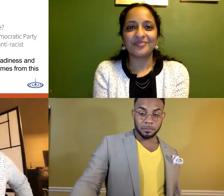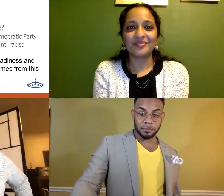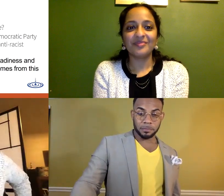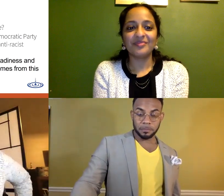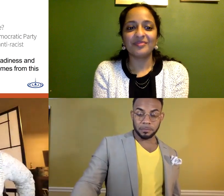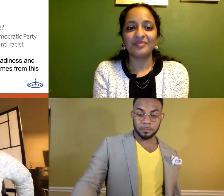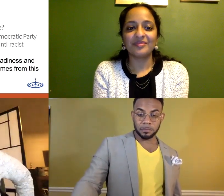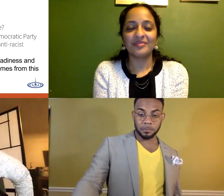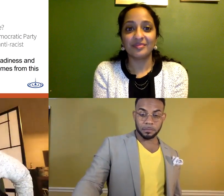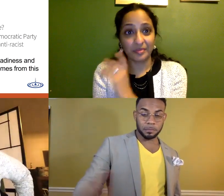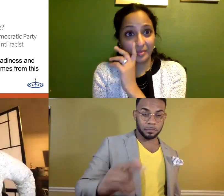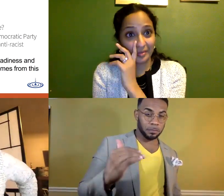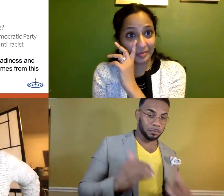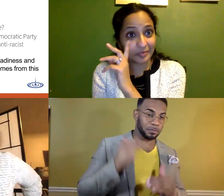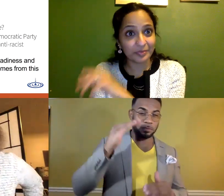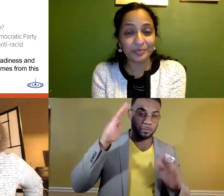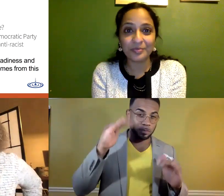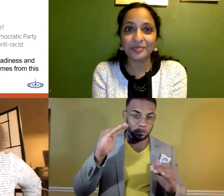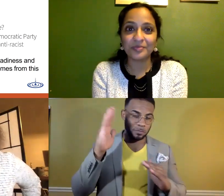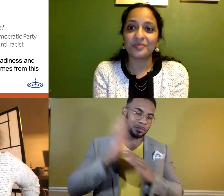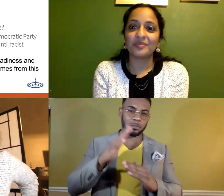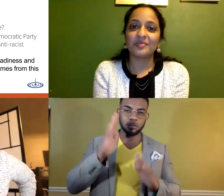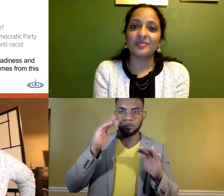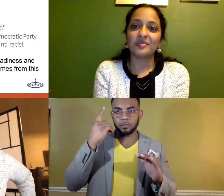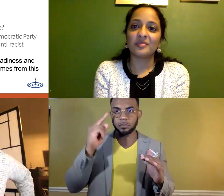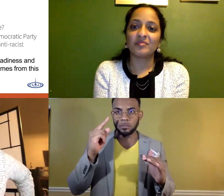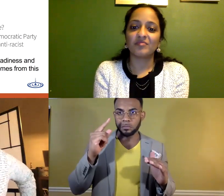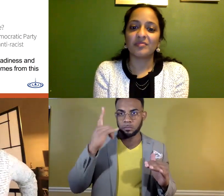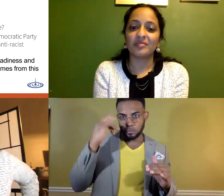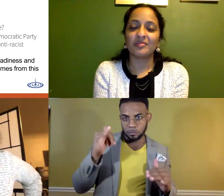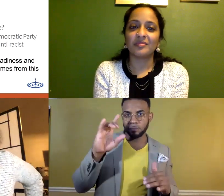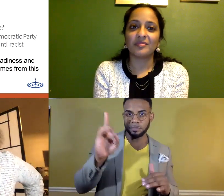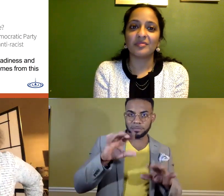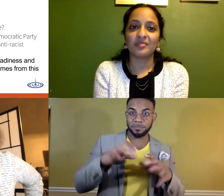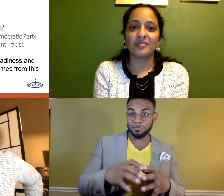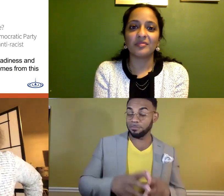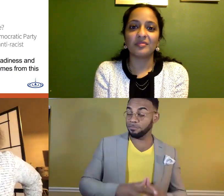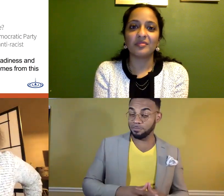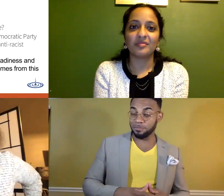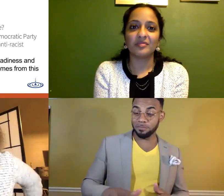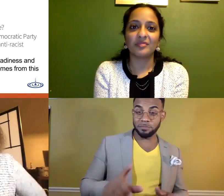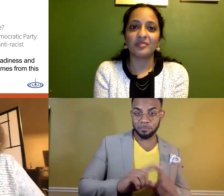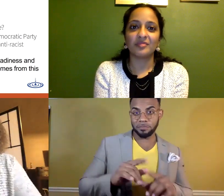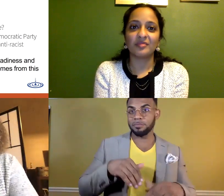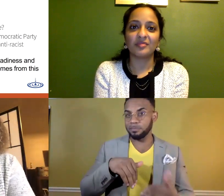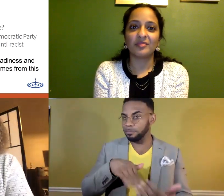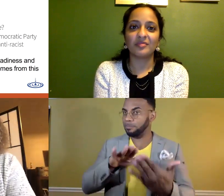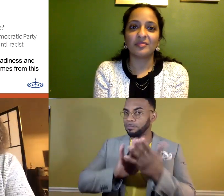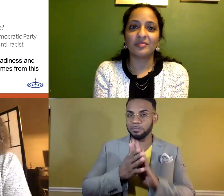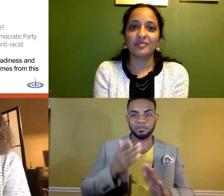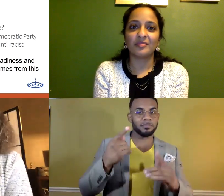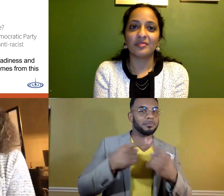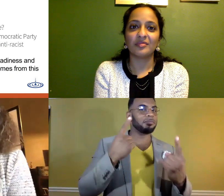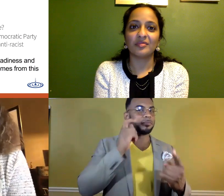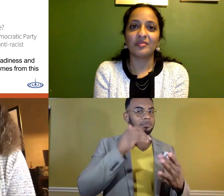What are your greatest hope for the California Democratic Party as it embarks on becoming an